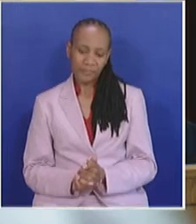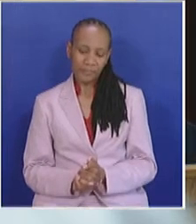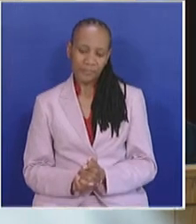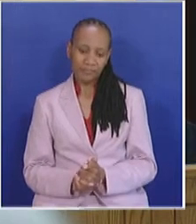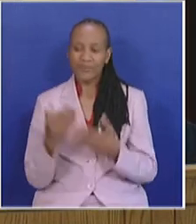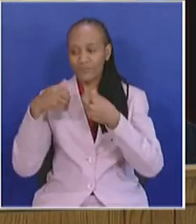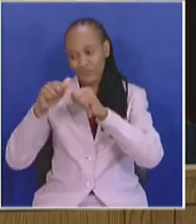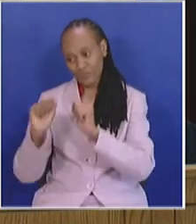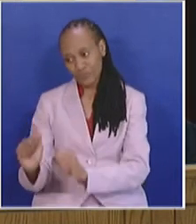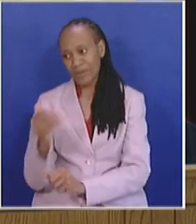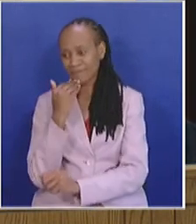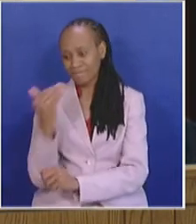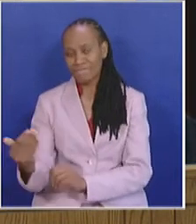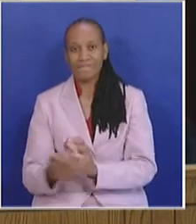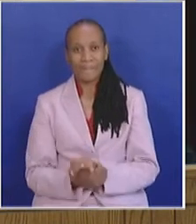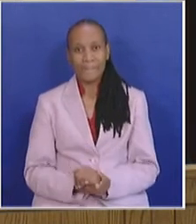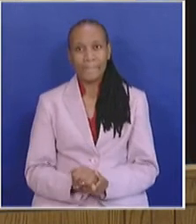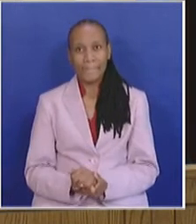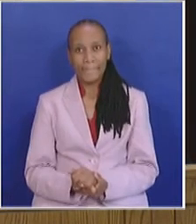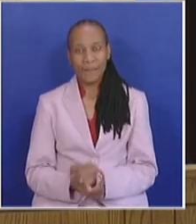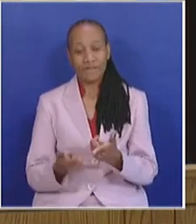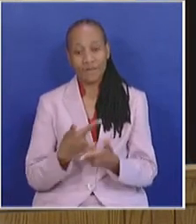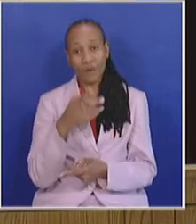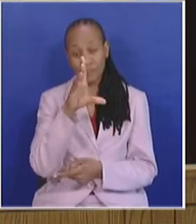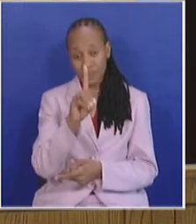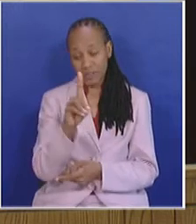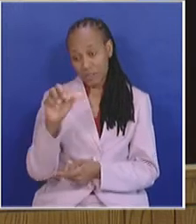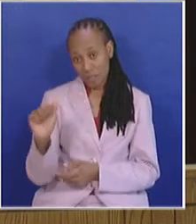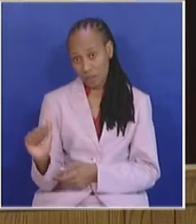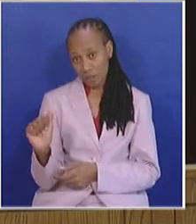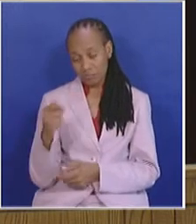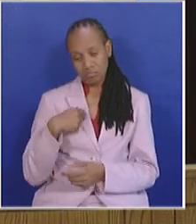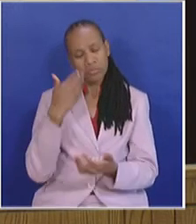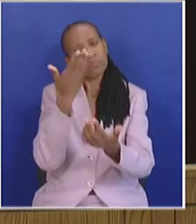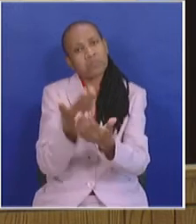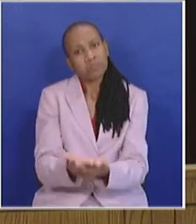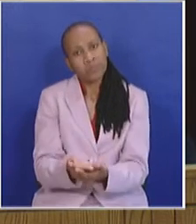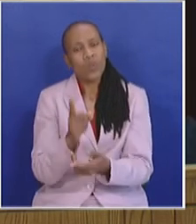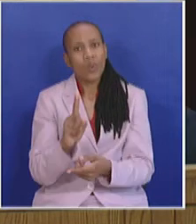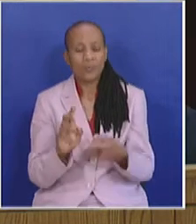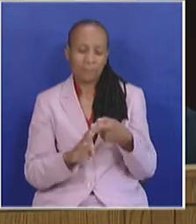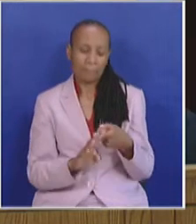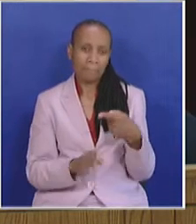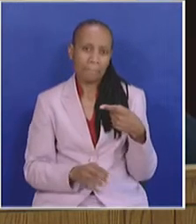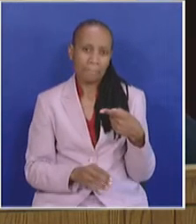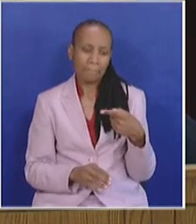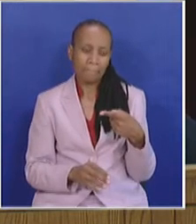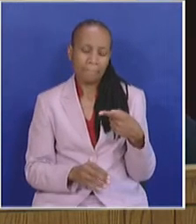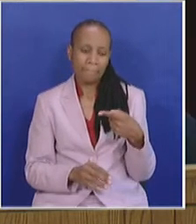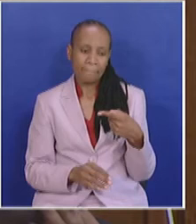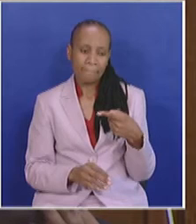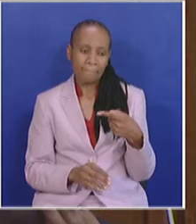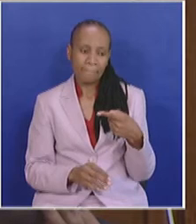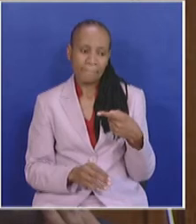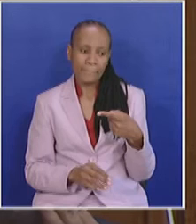Thank you, Chairperson. On behalf of the Democratic Alliance, I hereby move the following motion without notice,